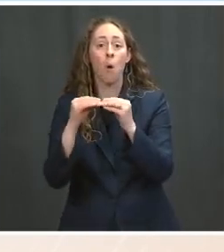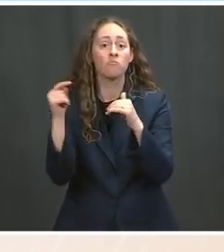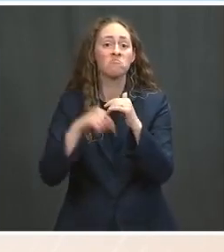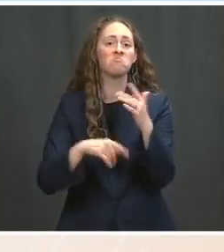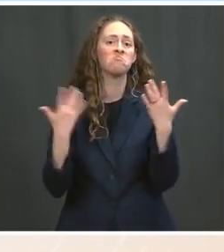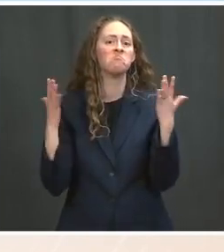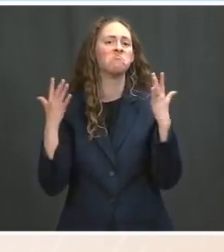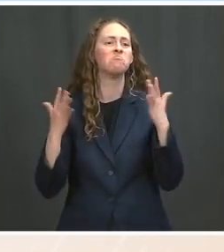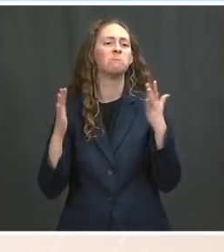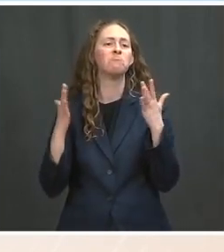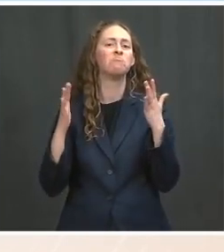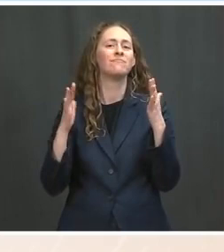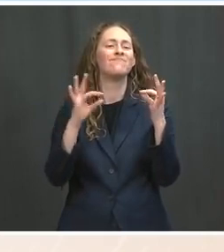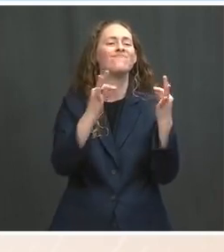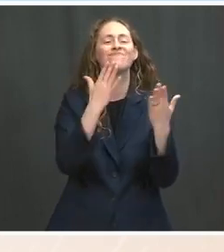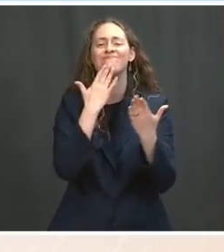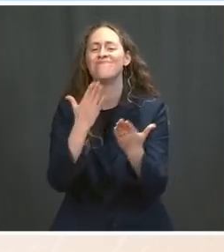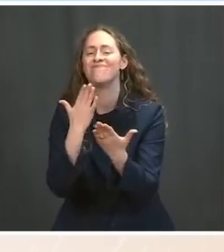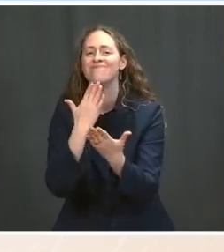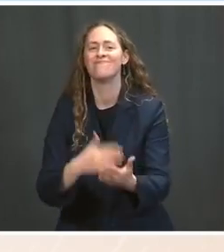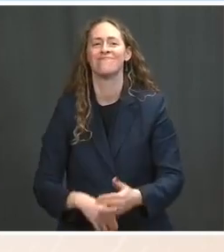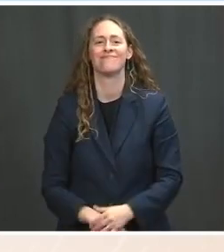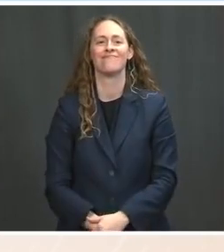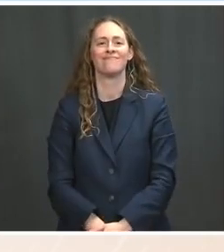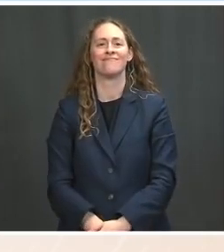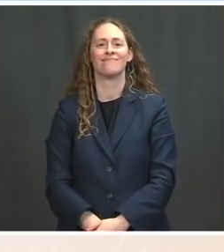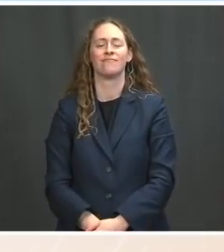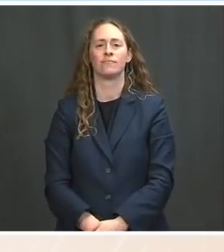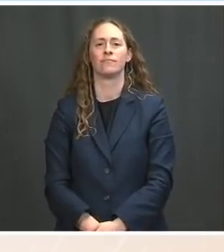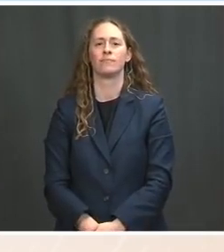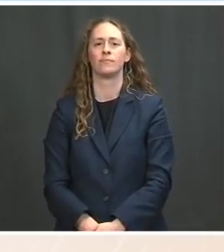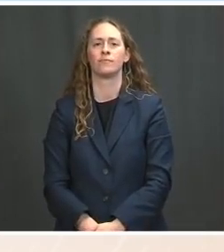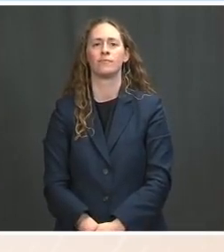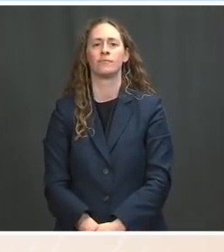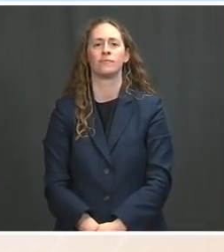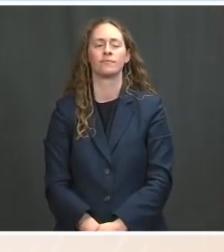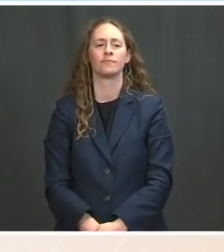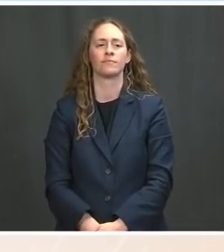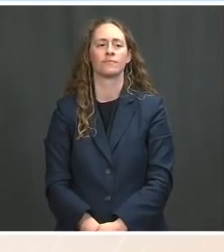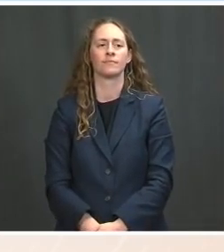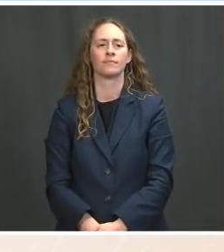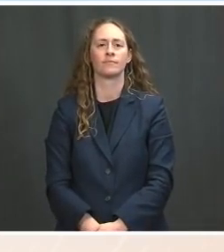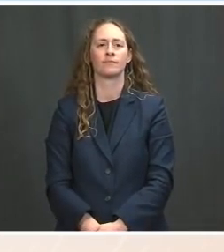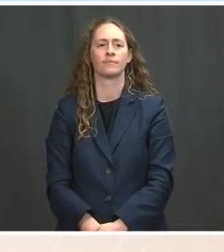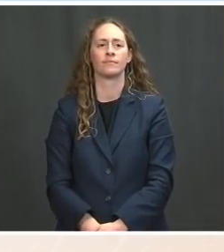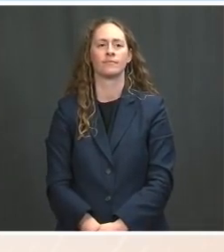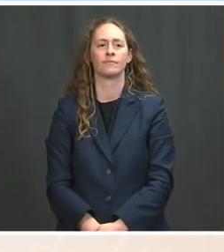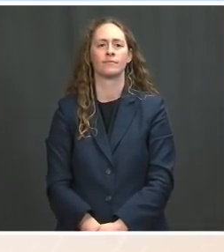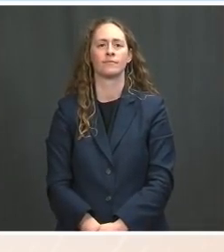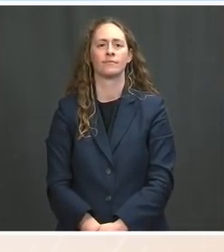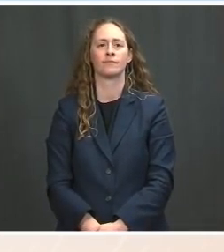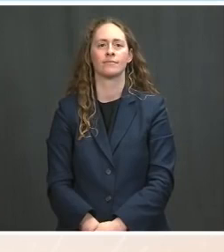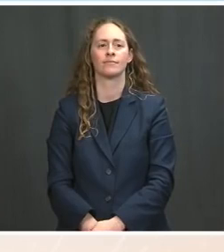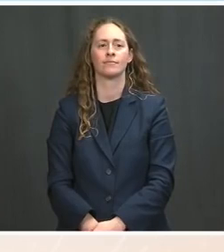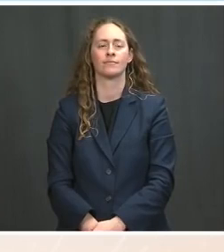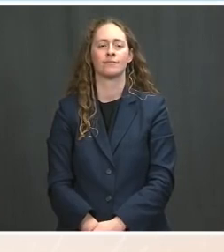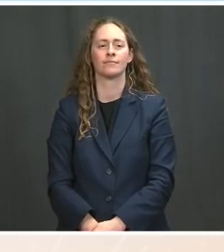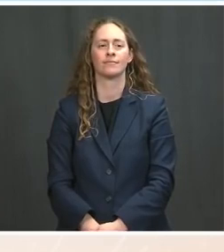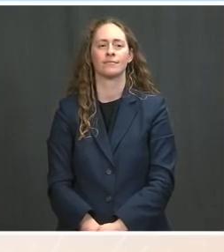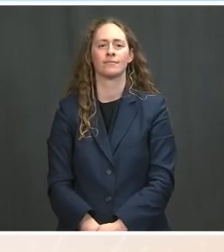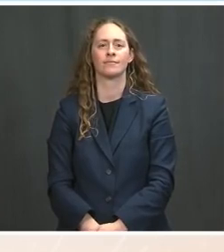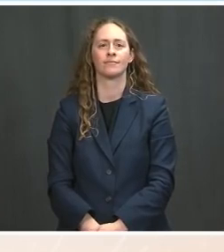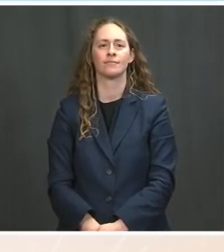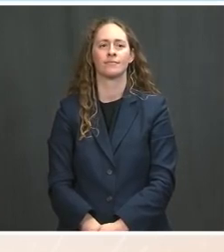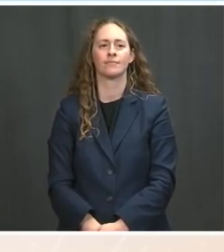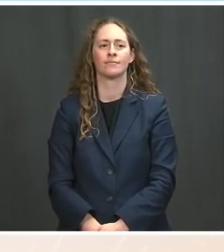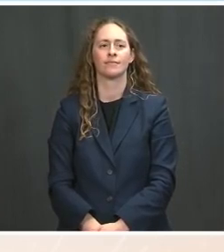you so much for joining us. Appreciate it. Thank you, sir. Thank you. Okay. All right, I have another kind of hard out here at 1